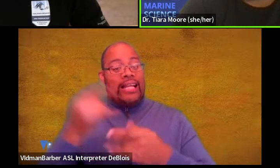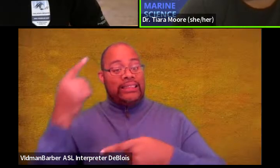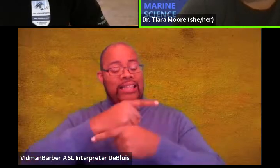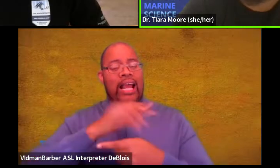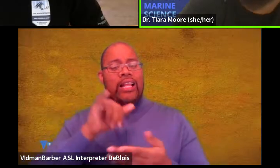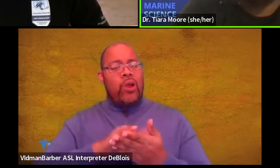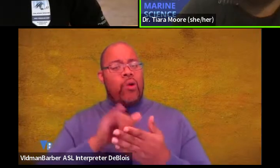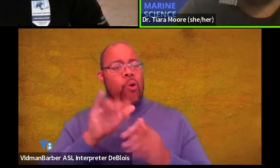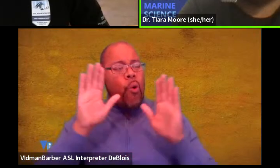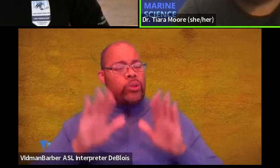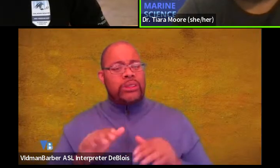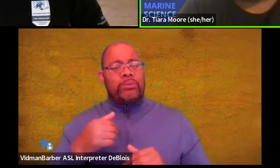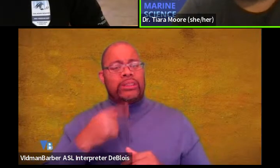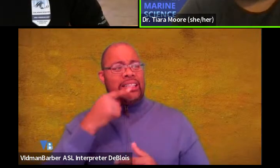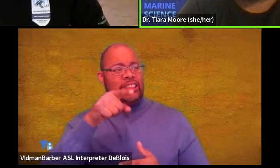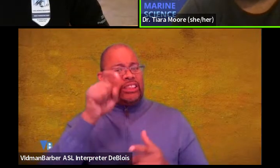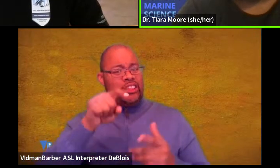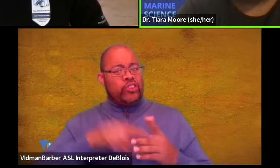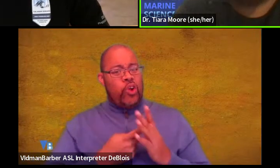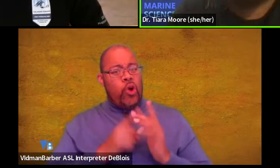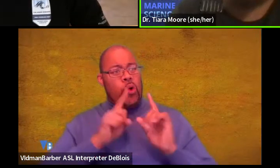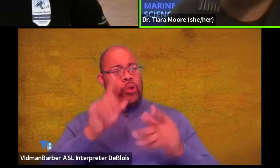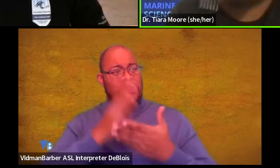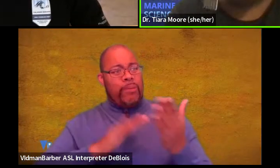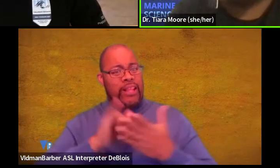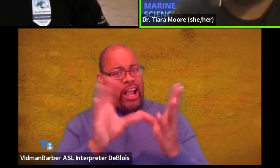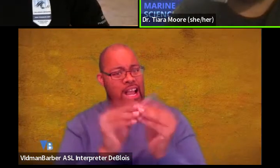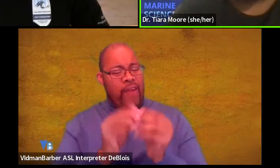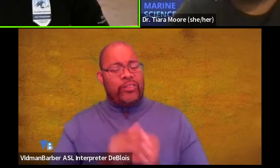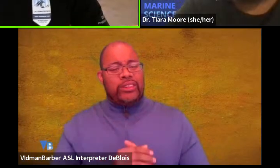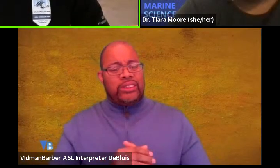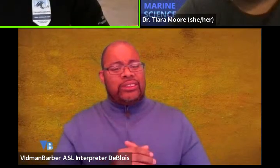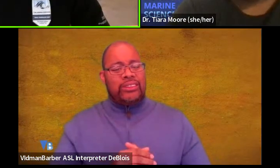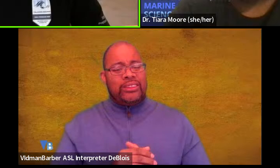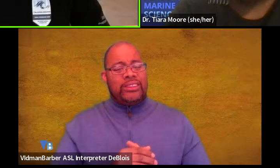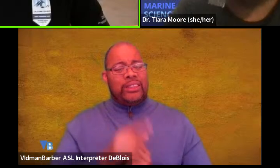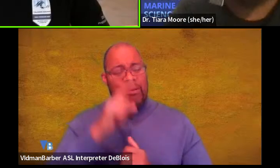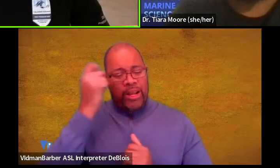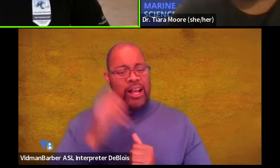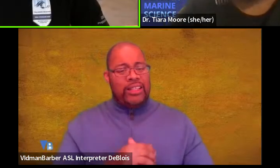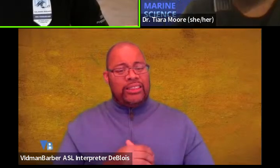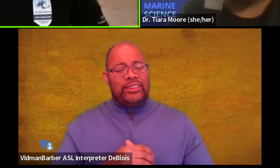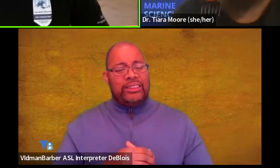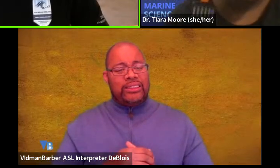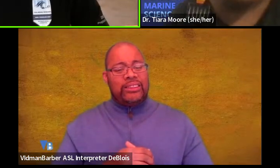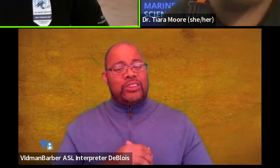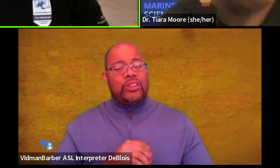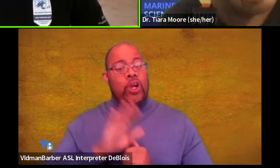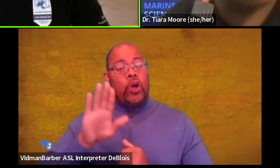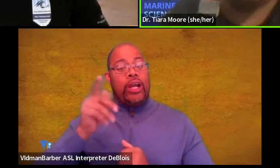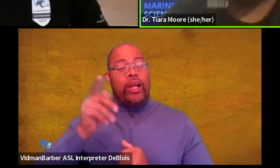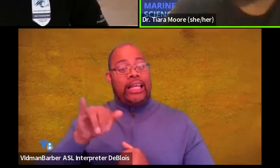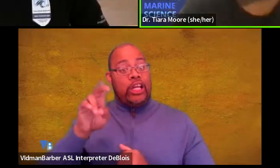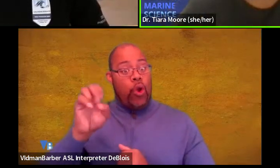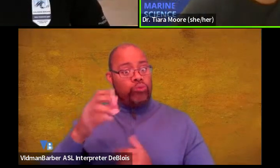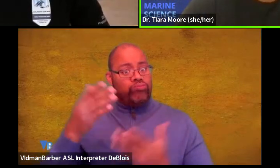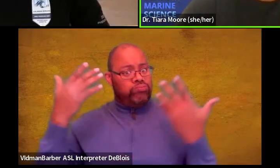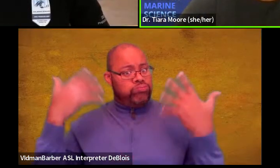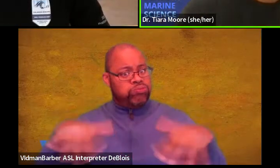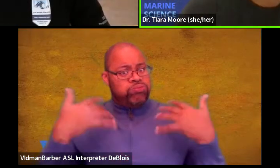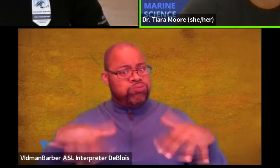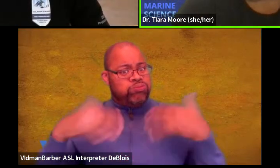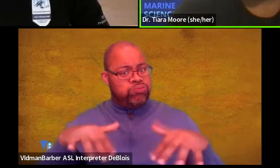was awesome. I was like, yo, she need to start going to some of these conferences. Yeah. Because her keynote was better.